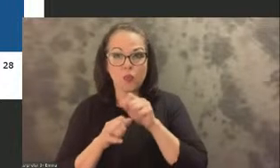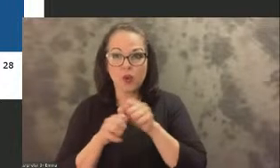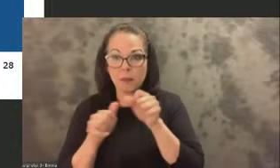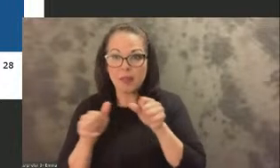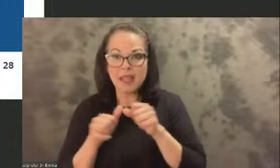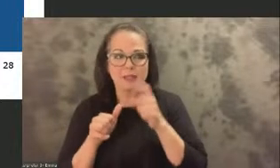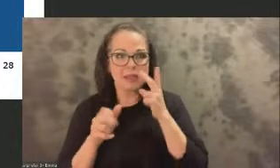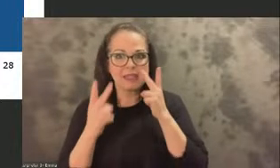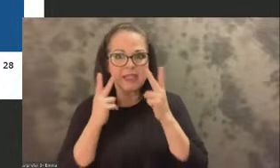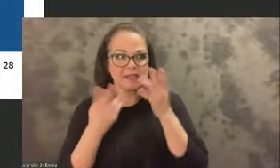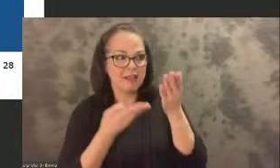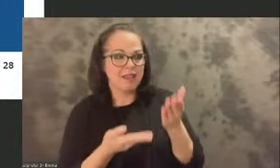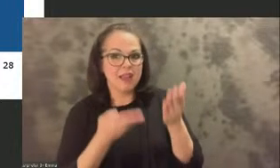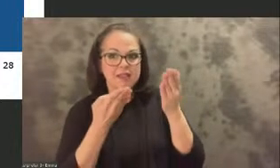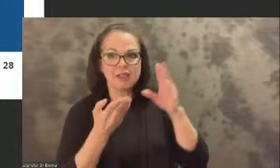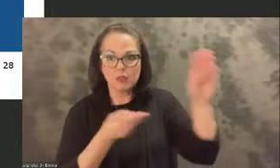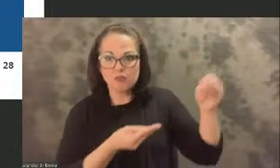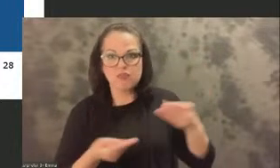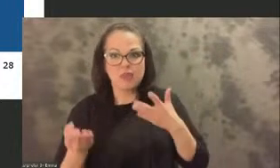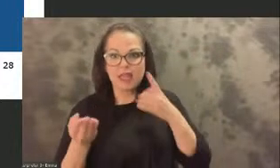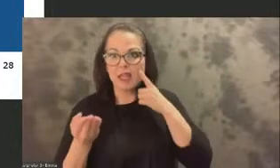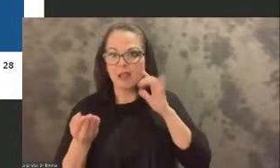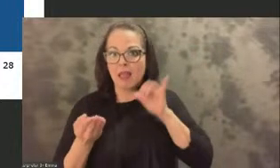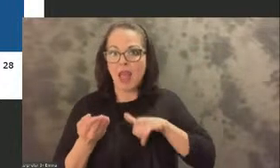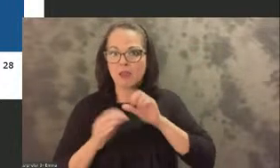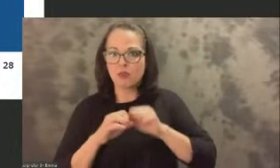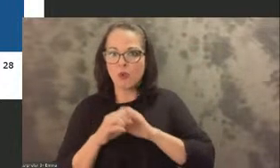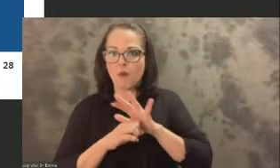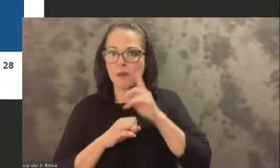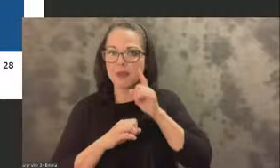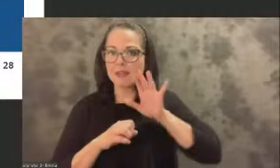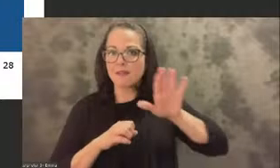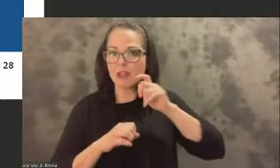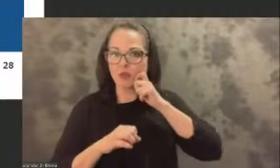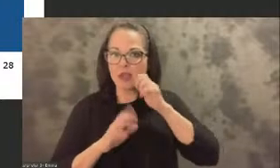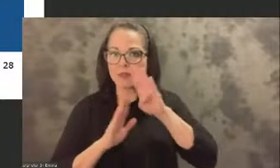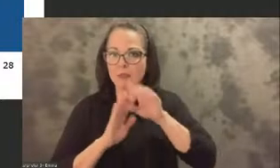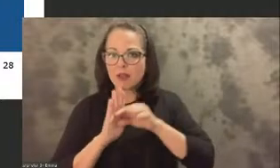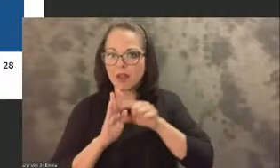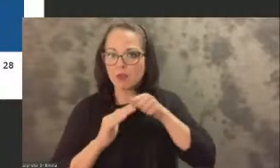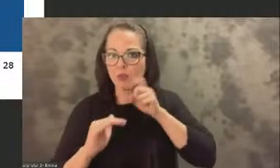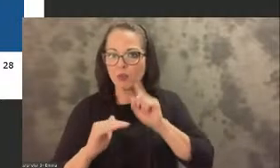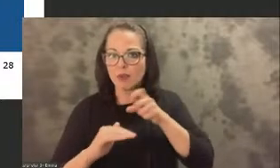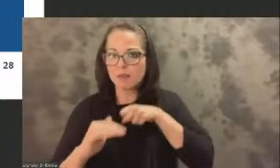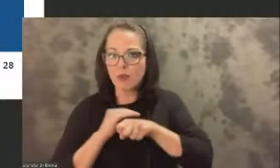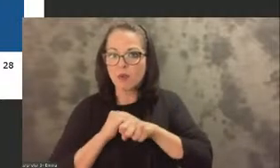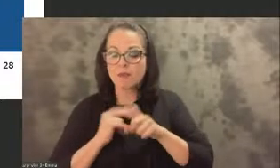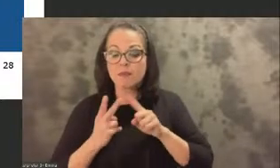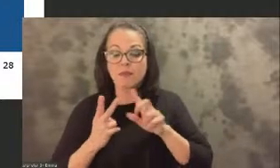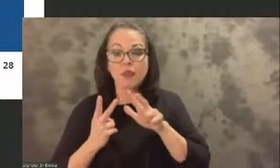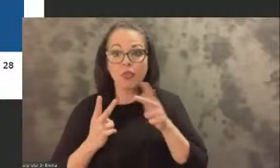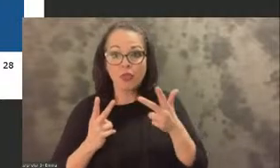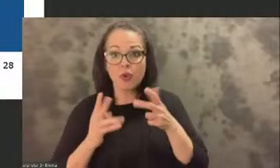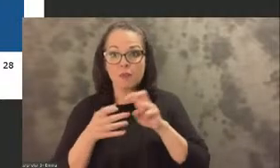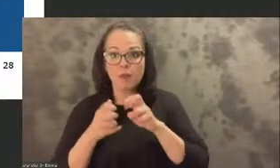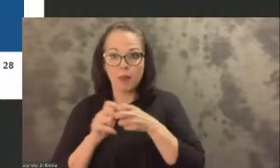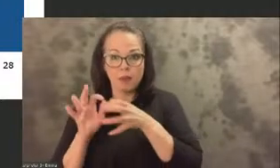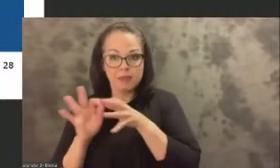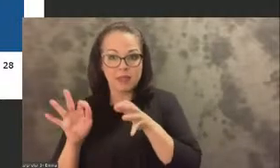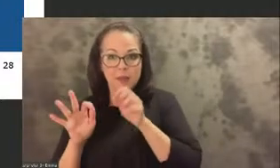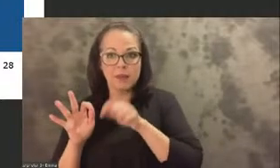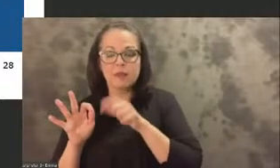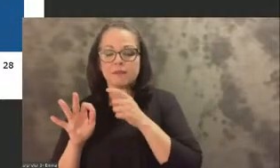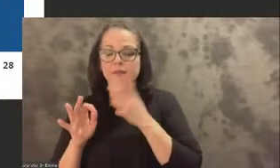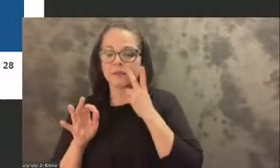transmitters of COVID based on their race and national origin. The third problem statement is looking